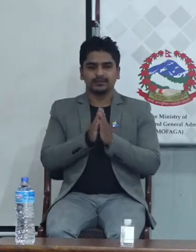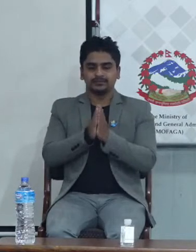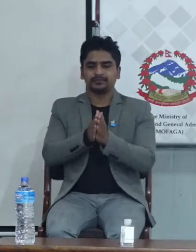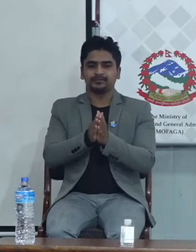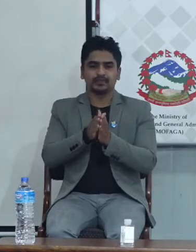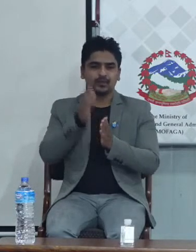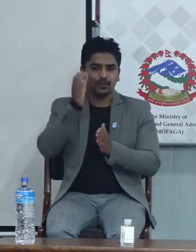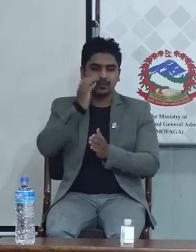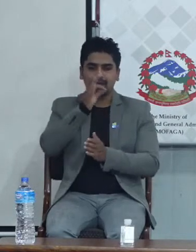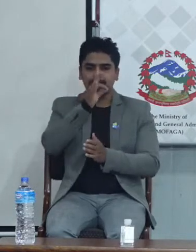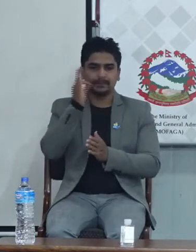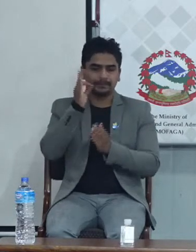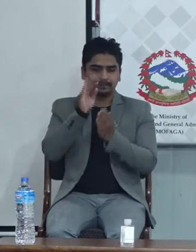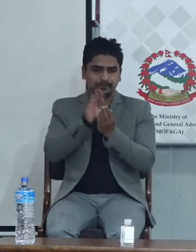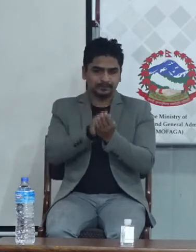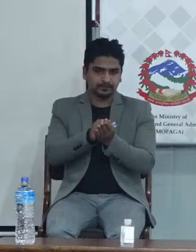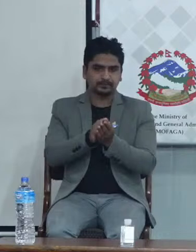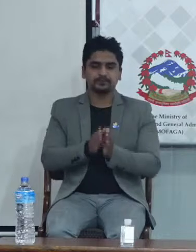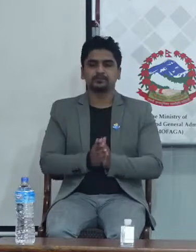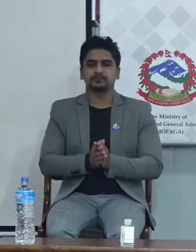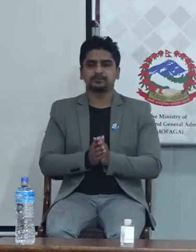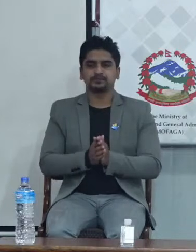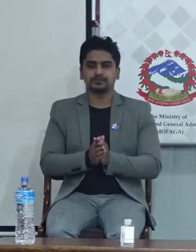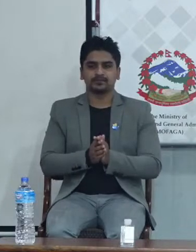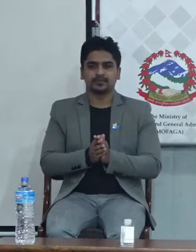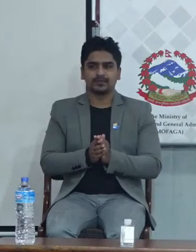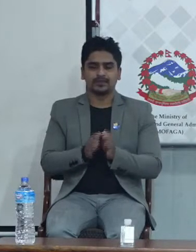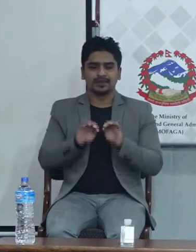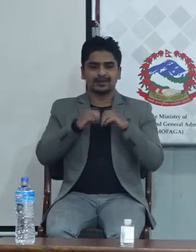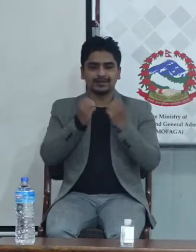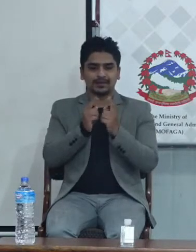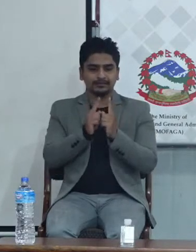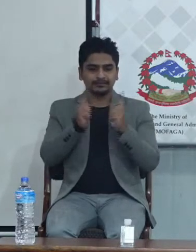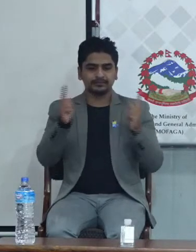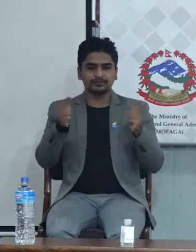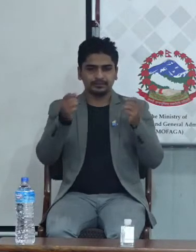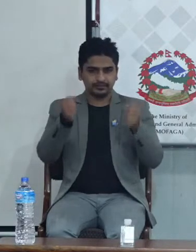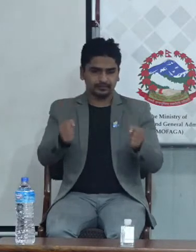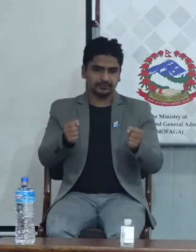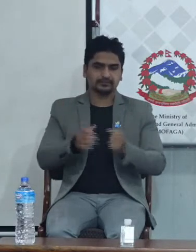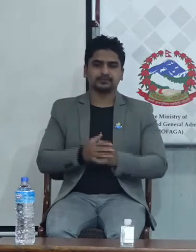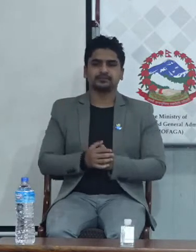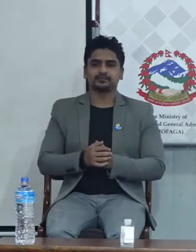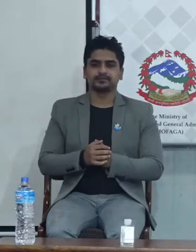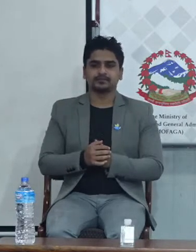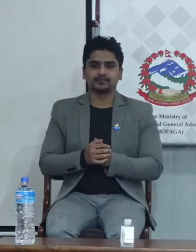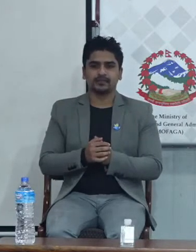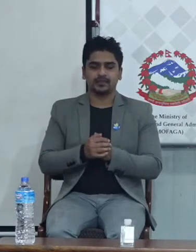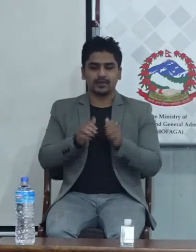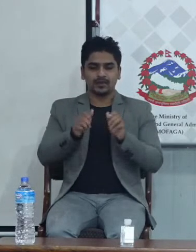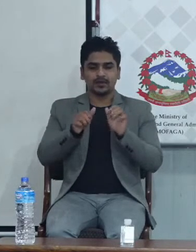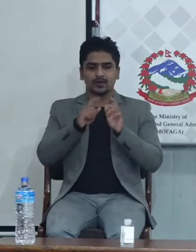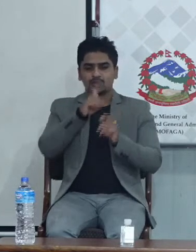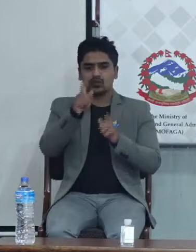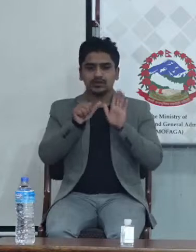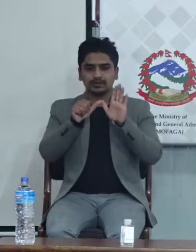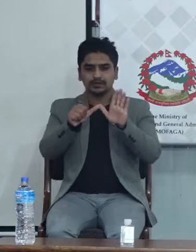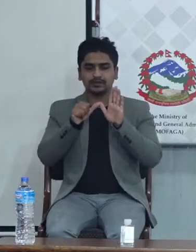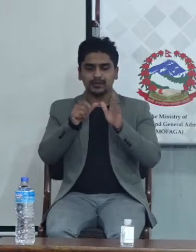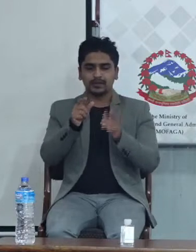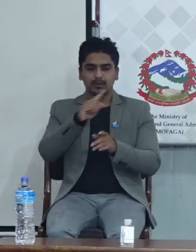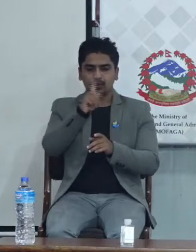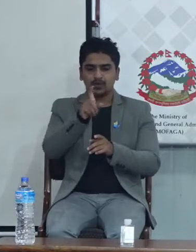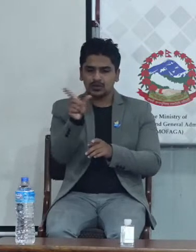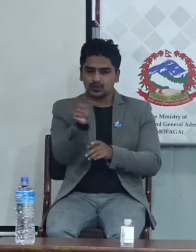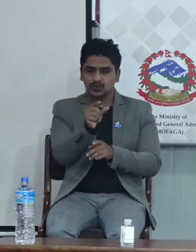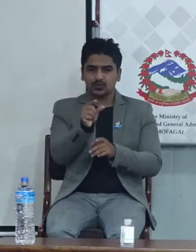social distance. And in question answer session, please ask the question in a very short and specific way.